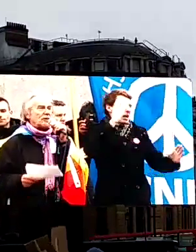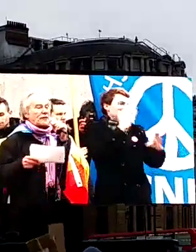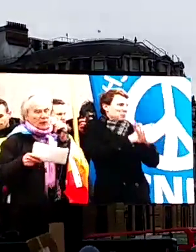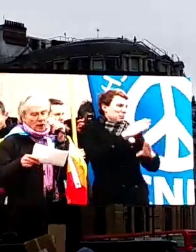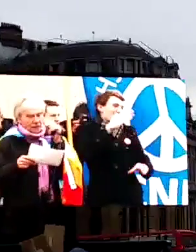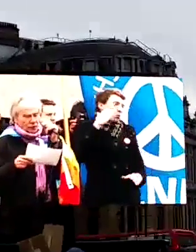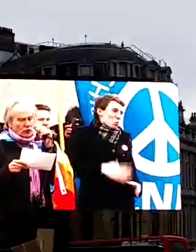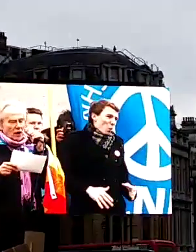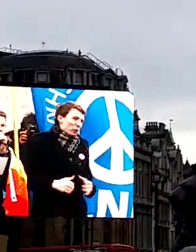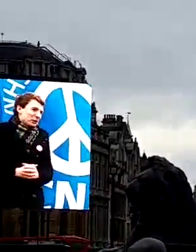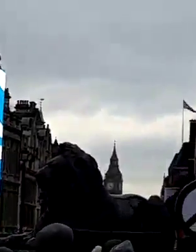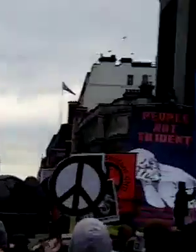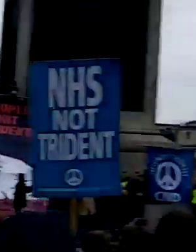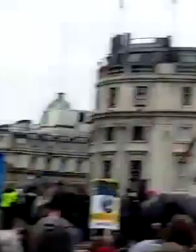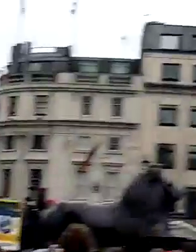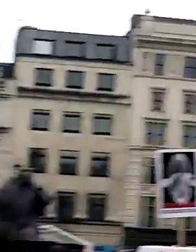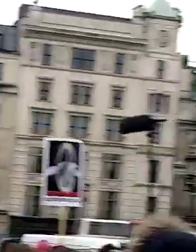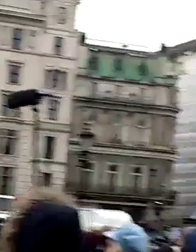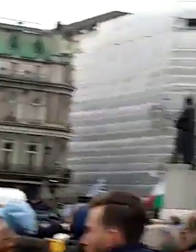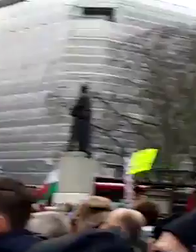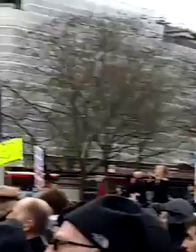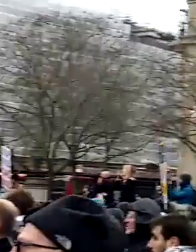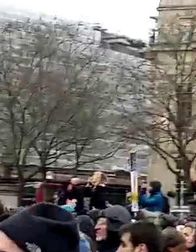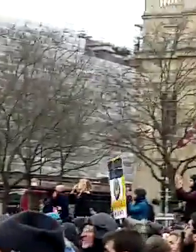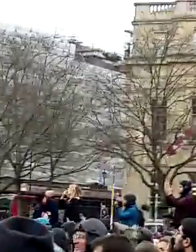part of the UF